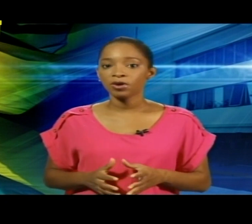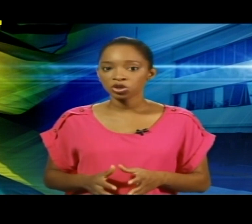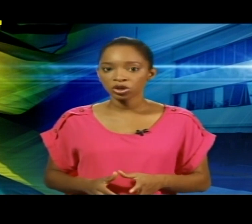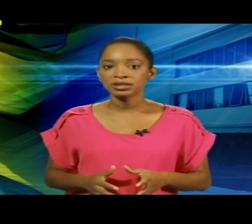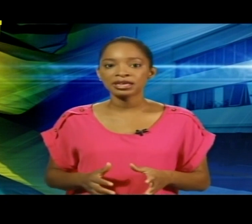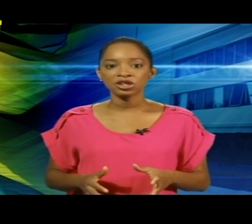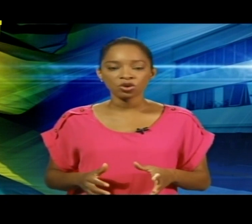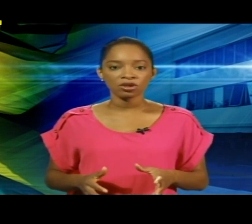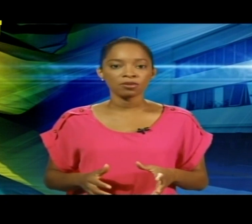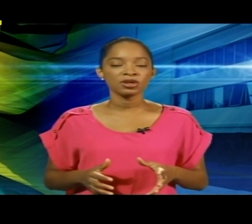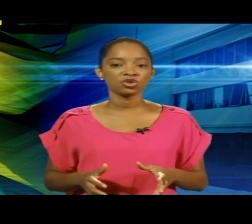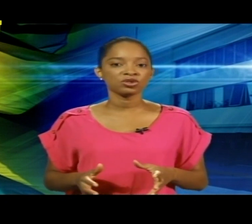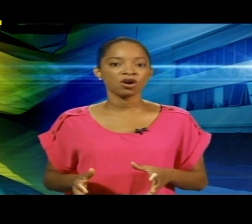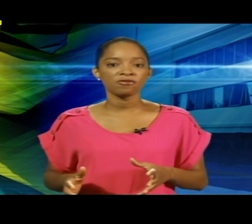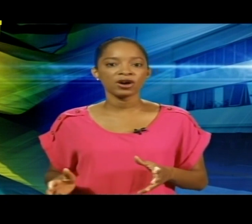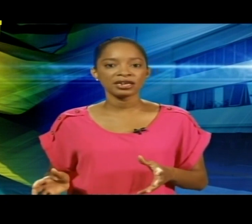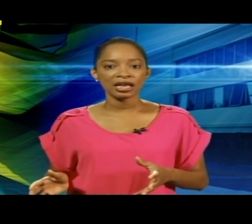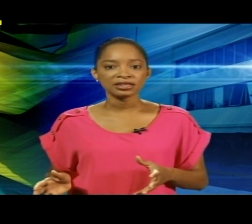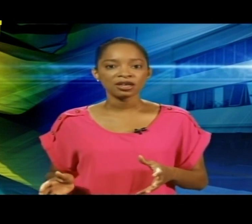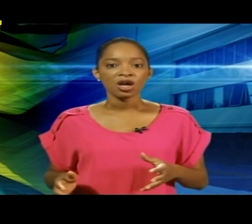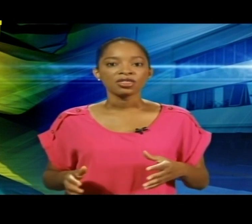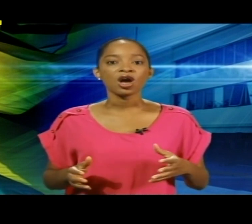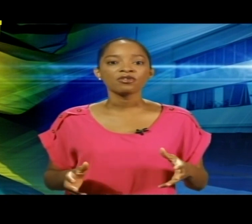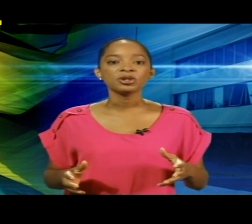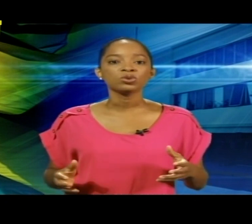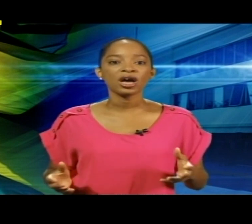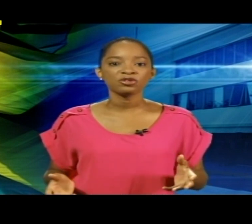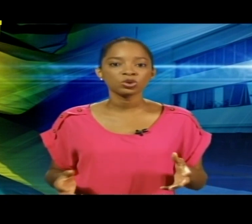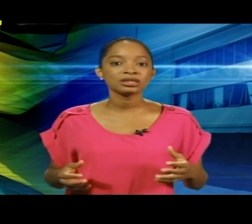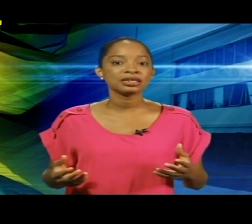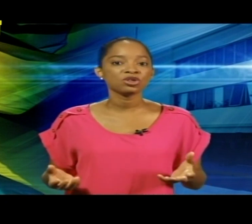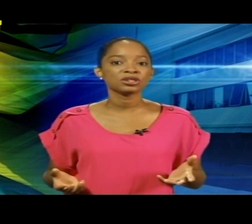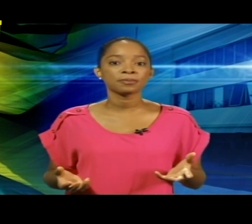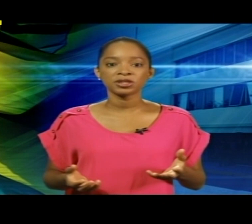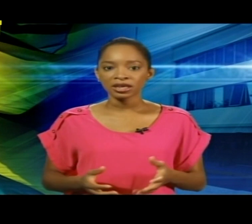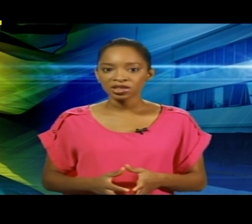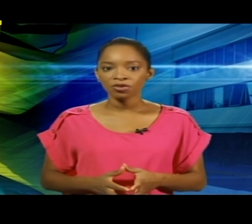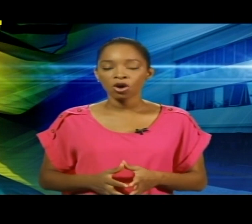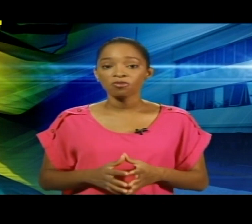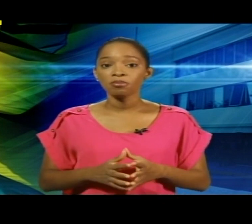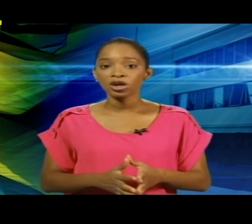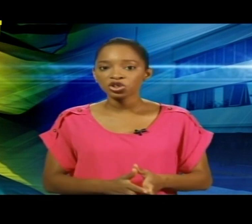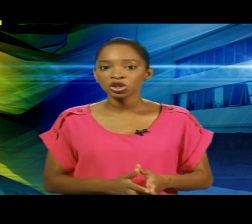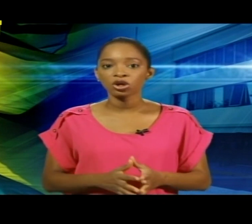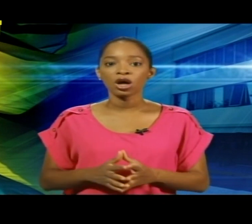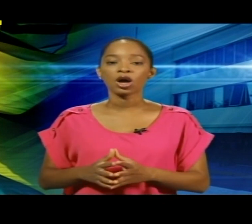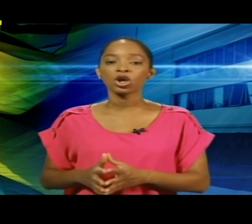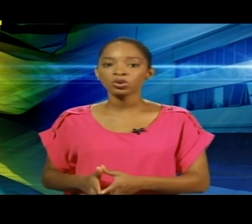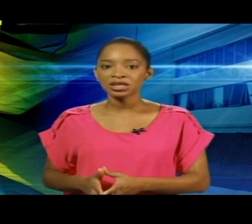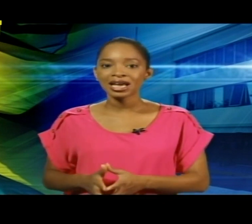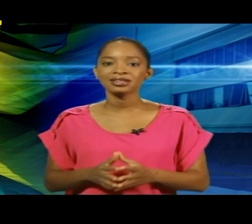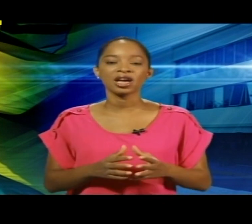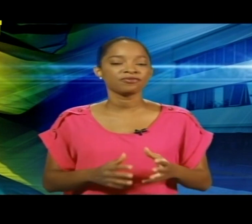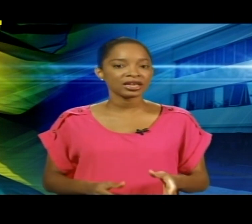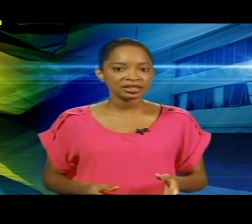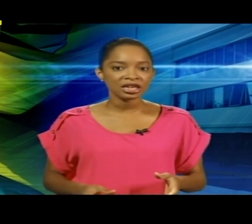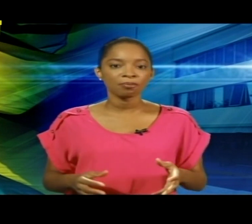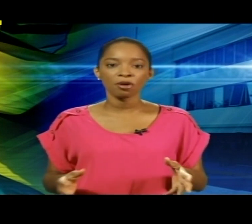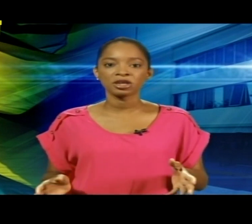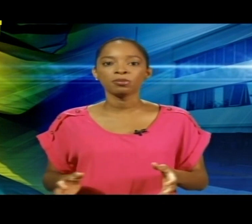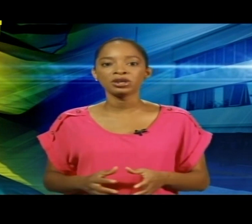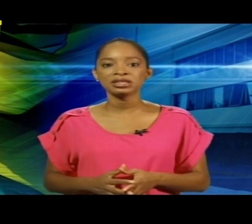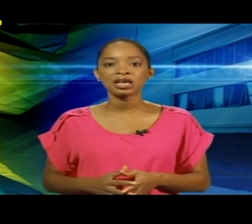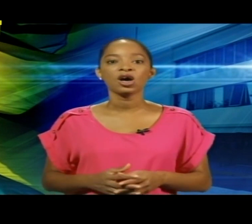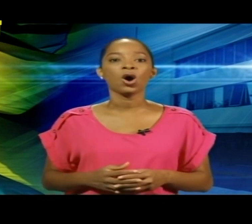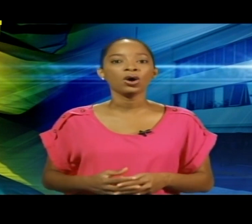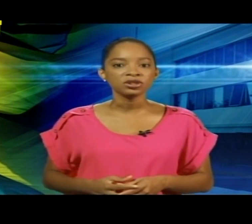fund's functions into the Ministry of Finance, the government would have to continue its objective of merging, closing and divesting